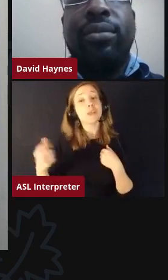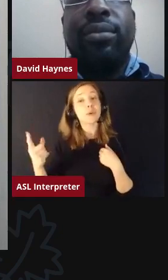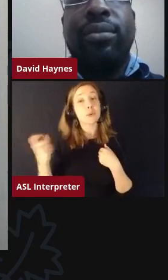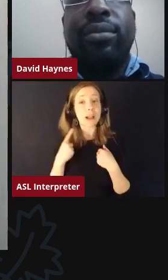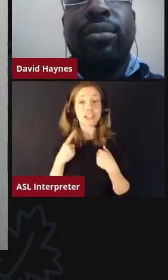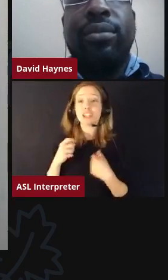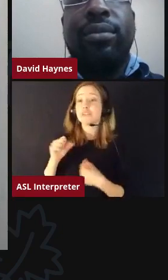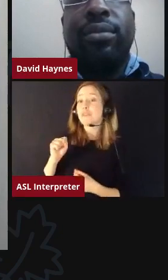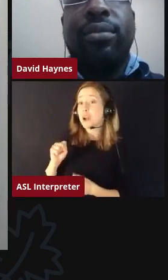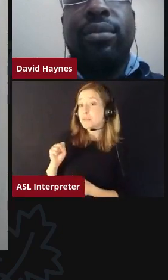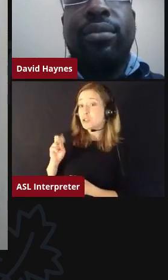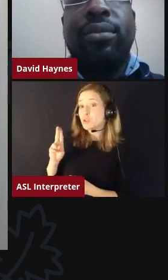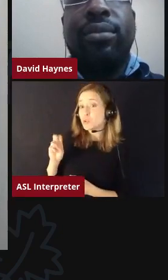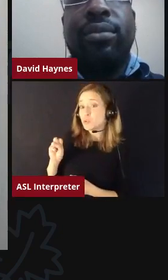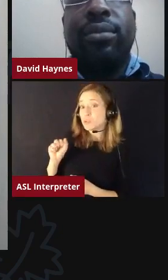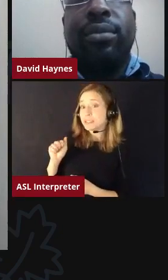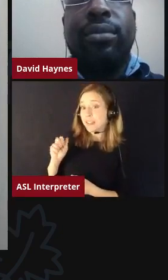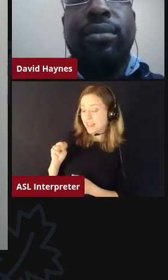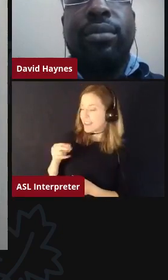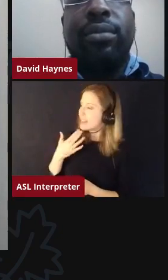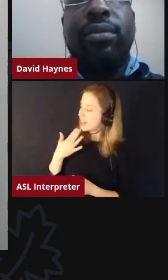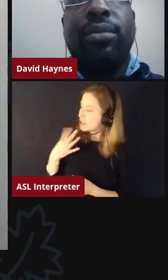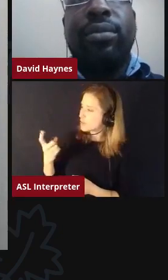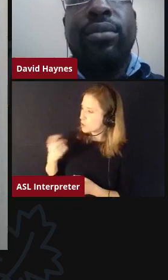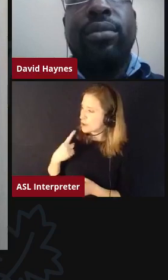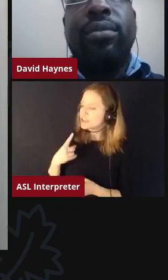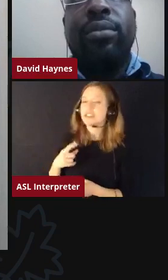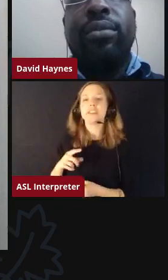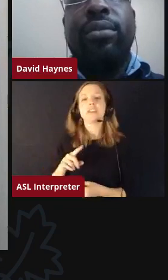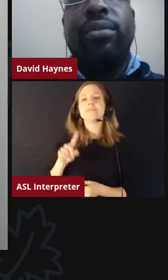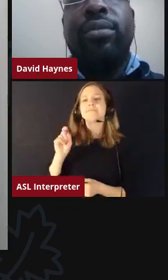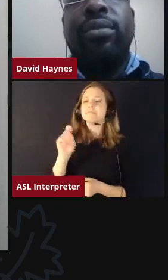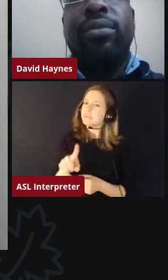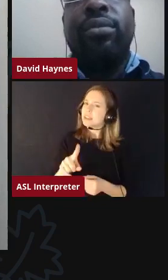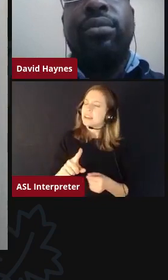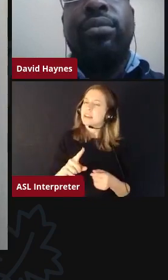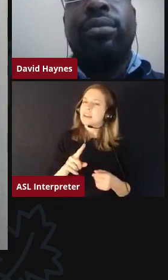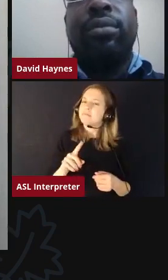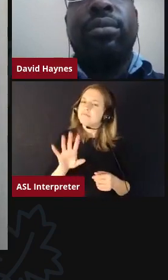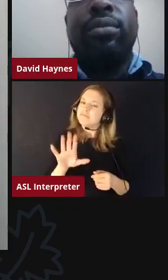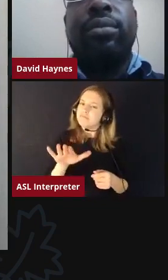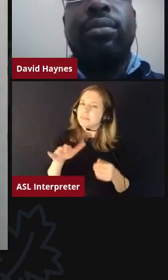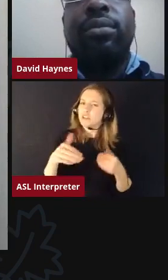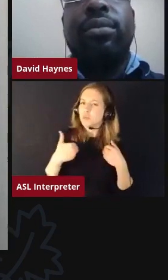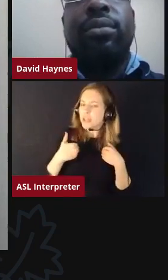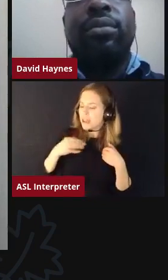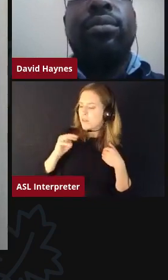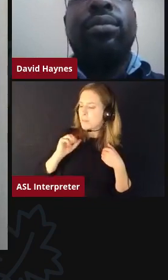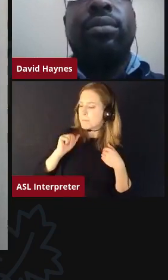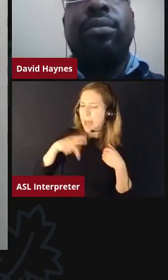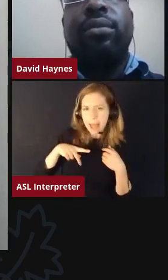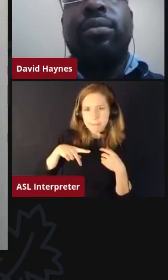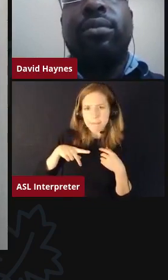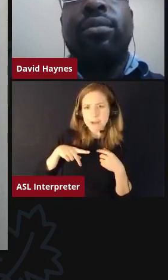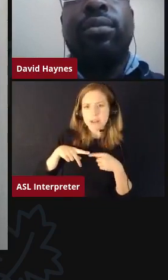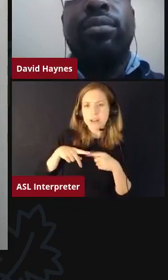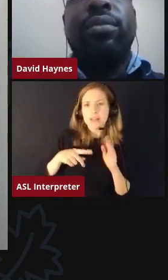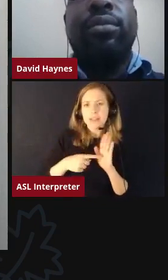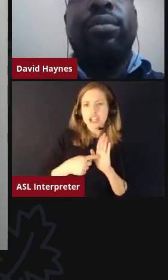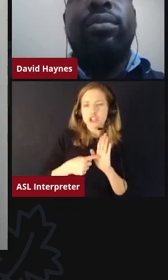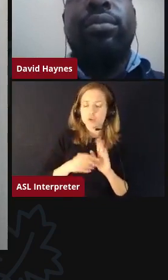you so much, Susan. Susan is asking, is there a map that makes clear the health disparities in